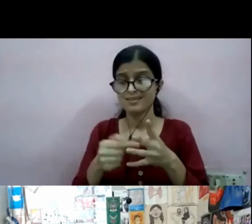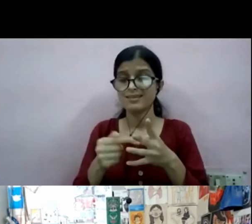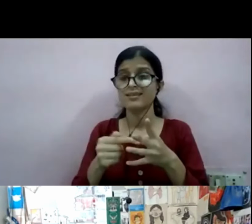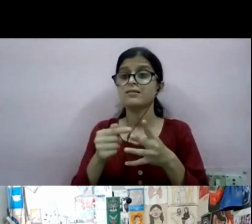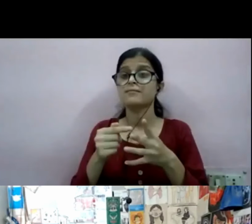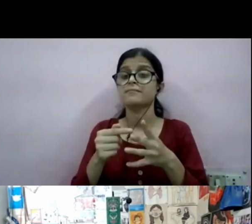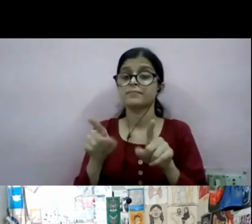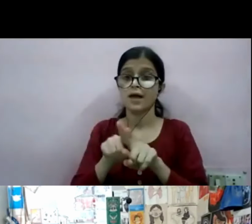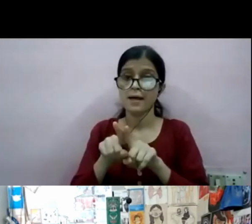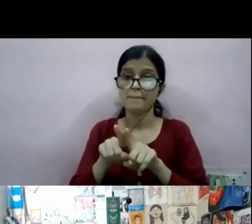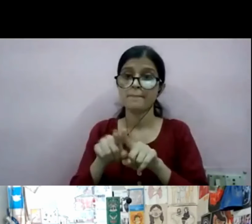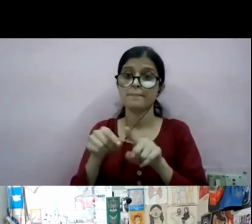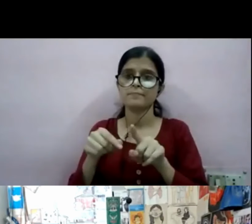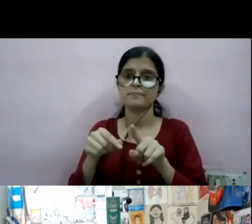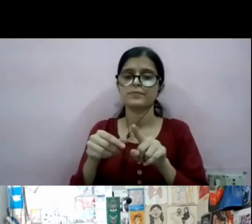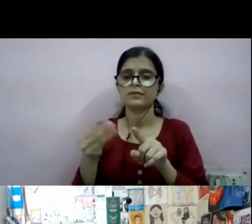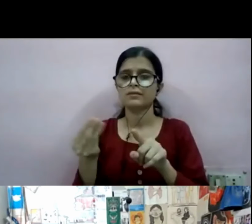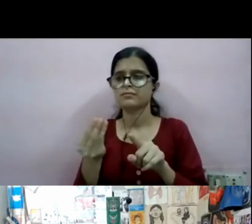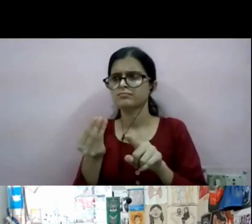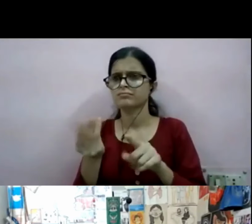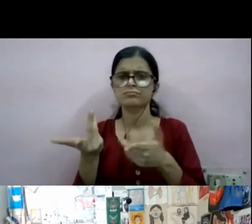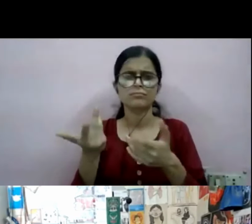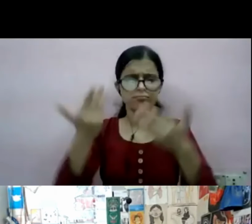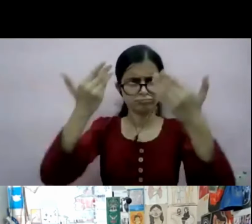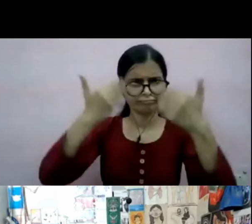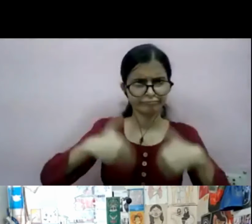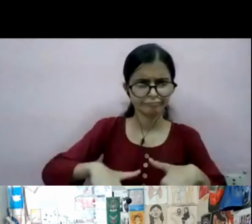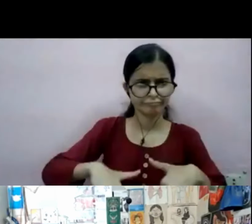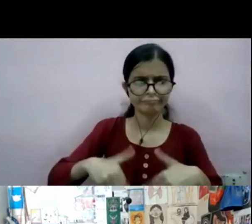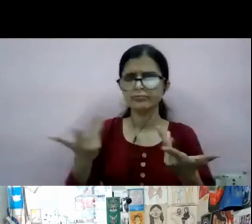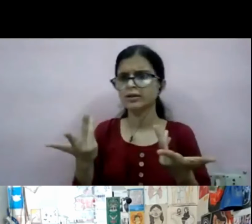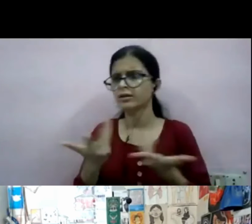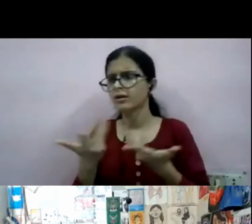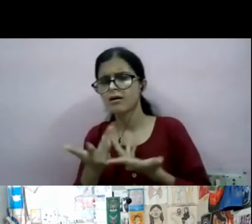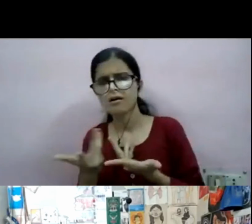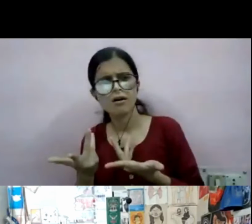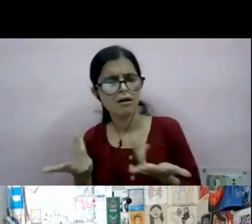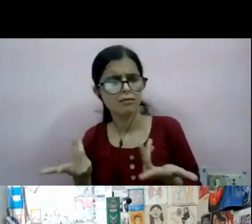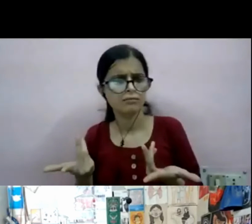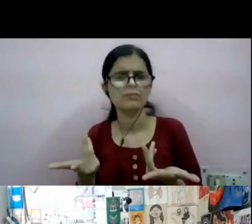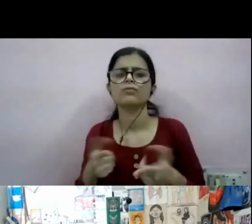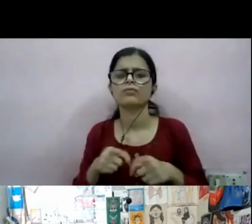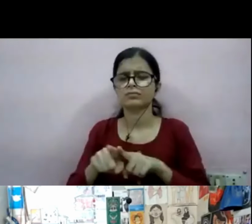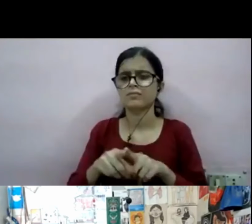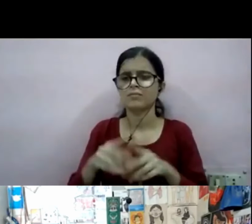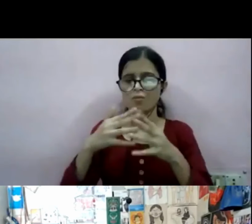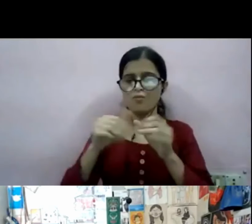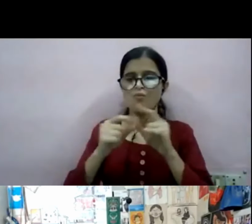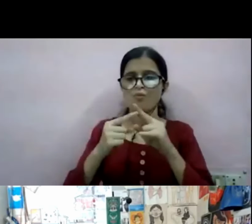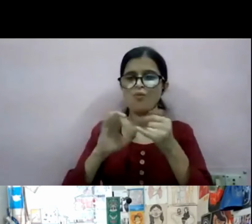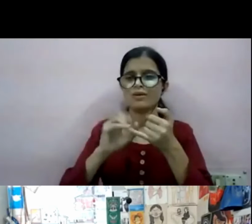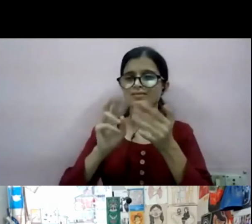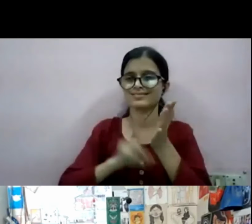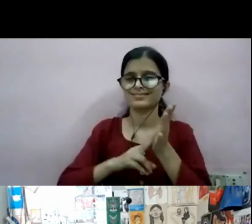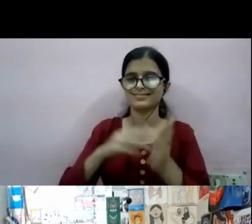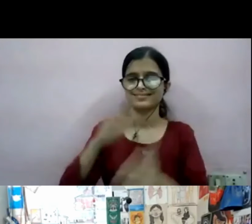lead to a devaluation of the material body. In some ways, Professor Watson in his lecture